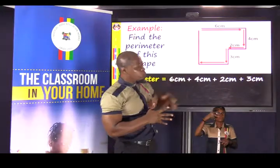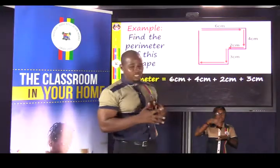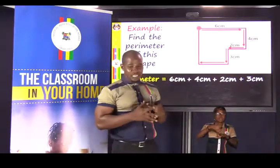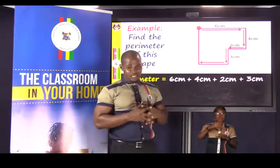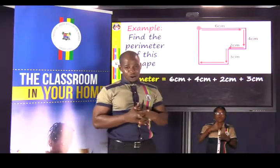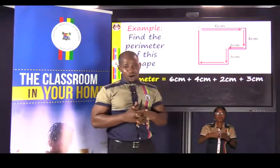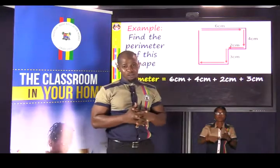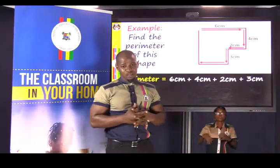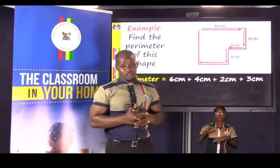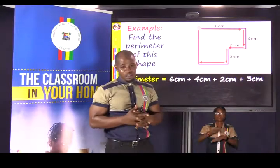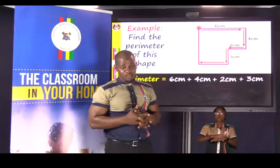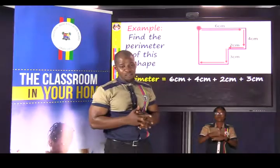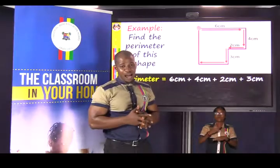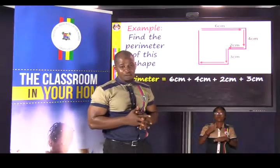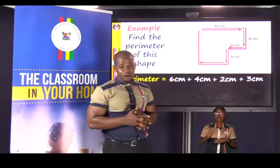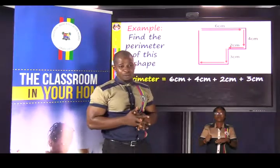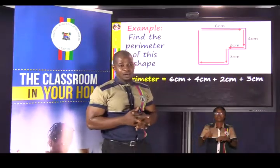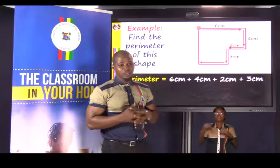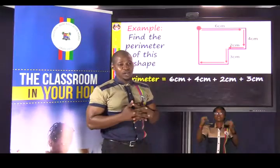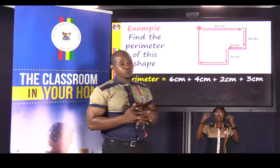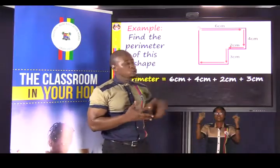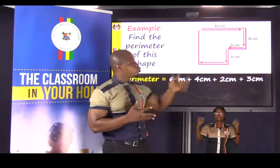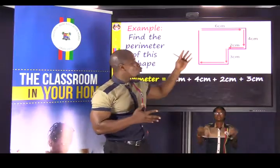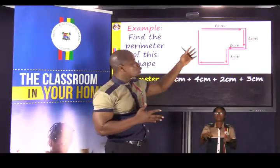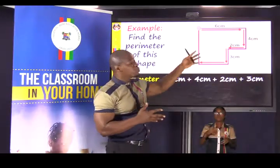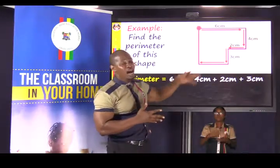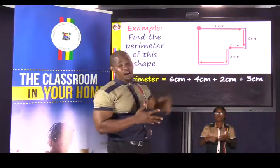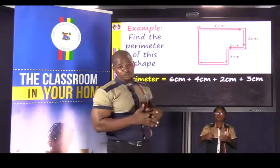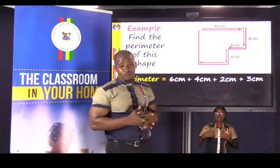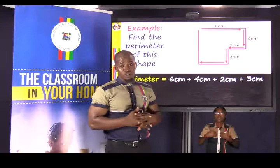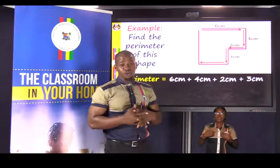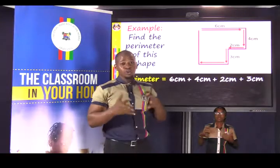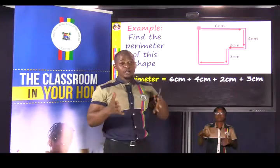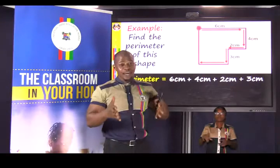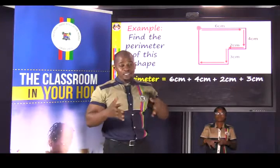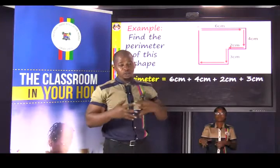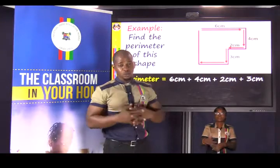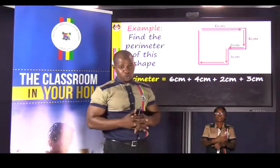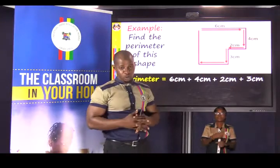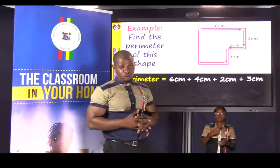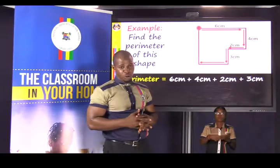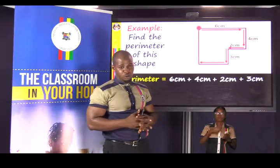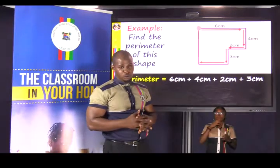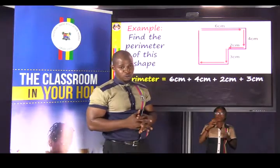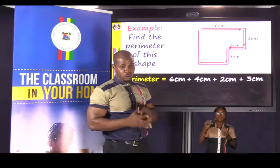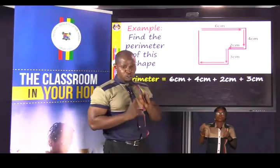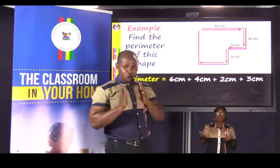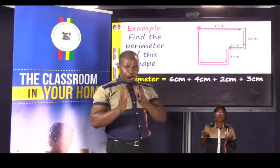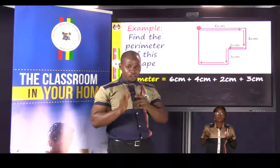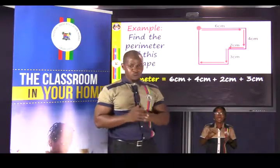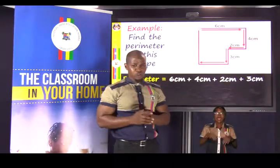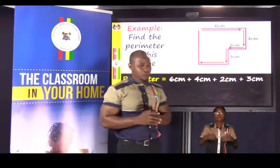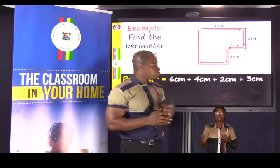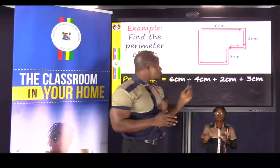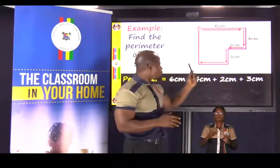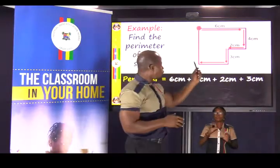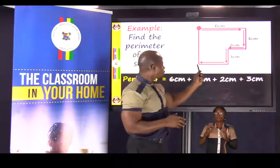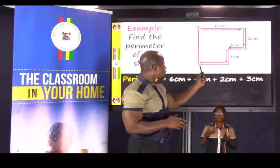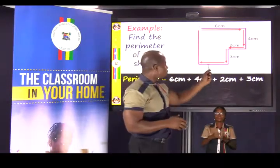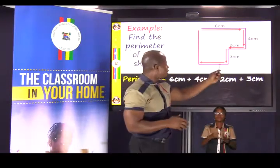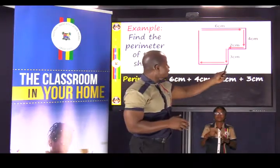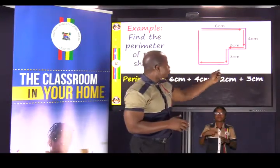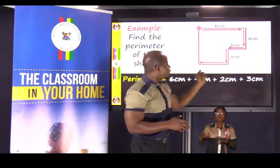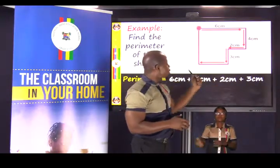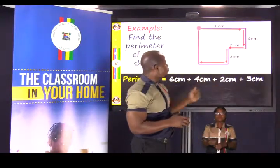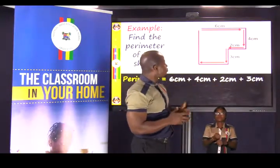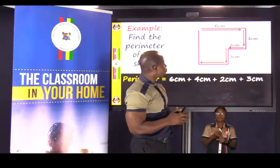at what is on the diagram and try to use what we have to get what we want. So how do we do this? We want to